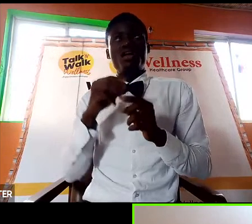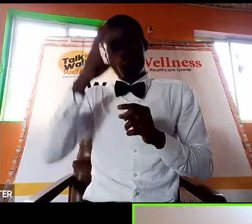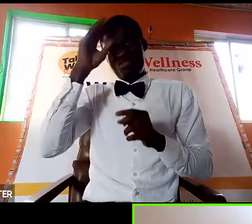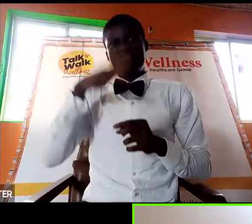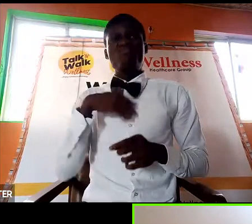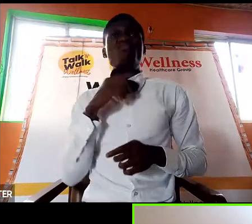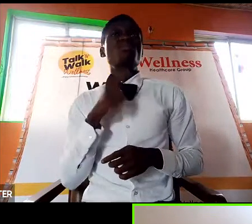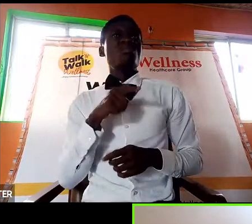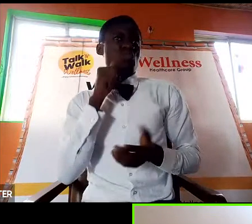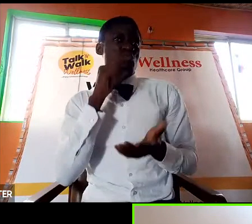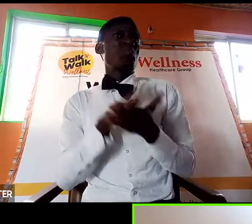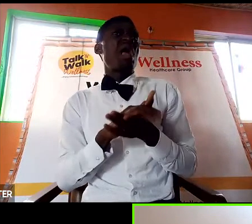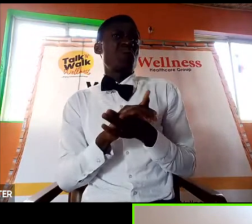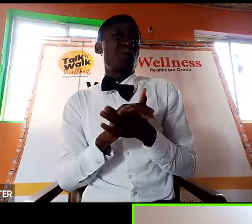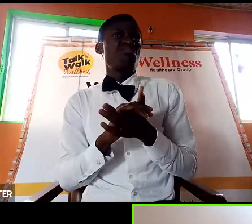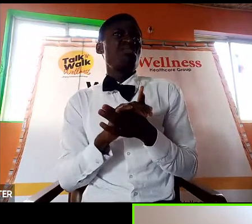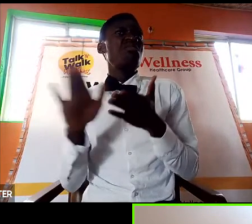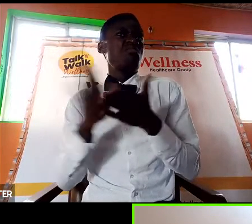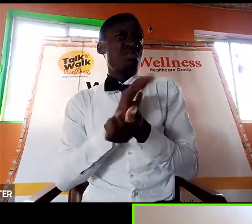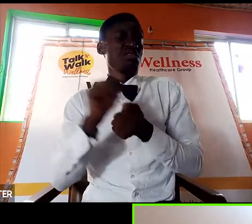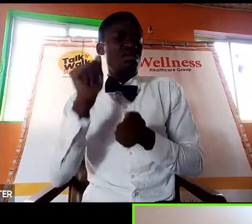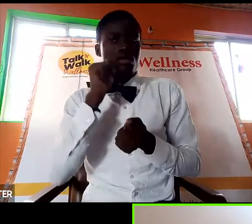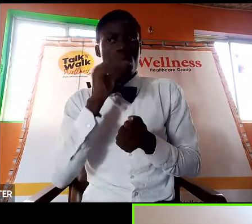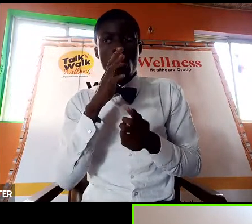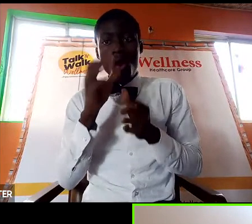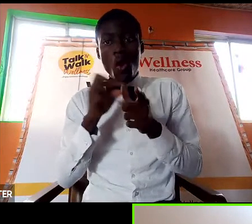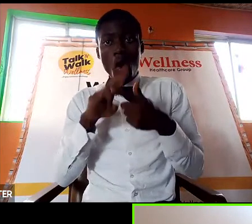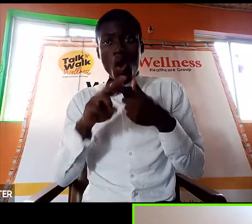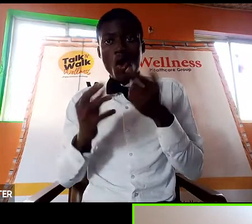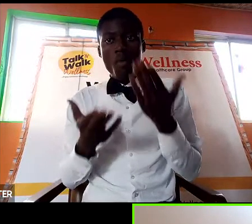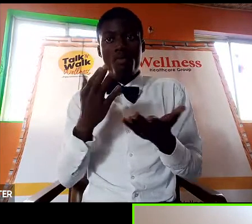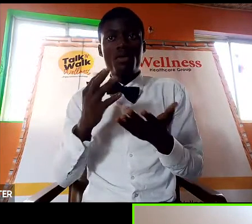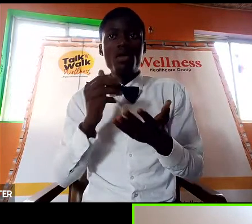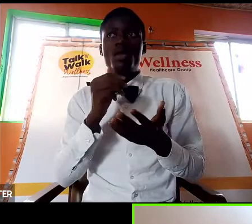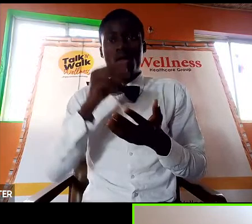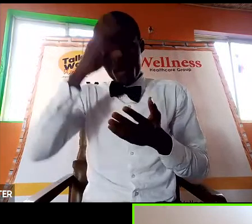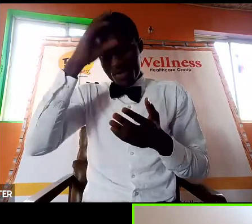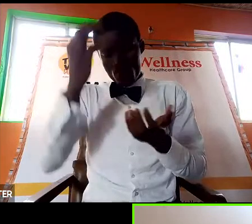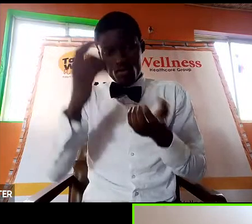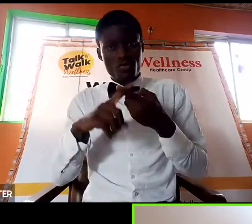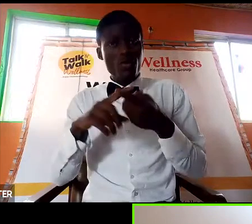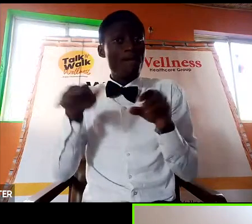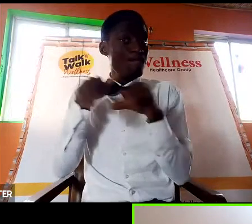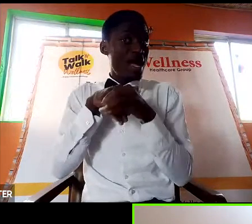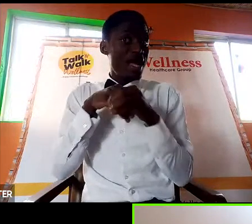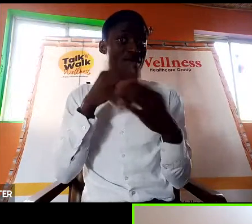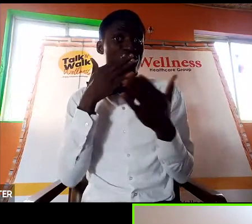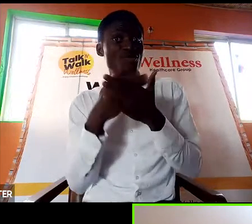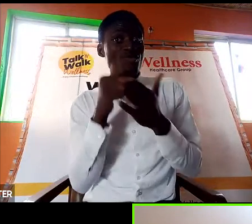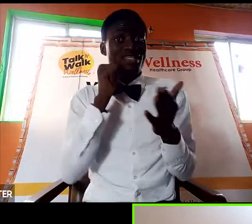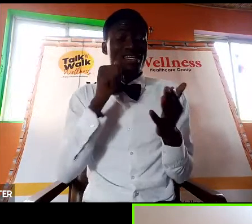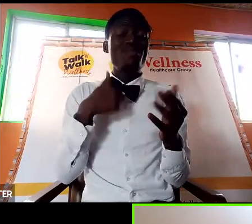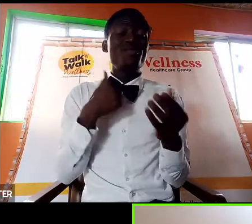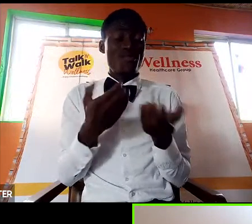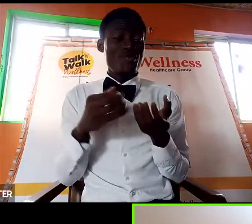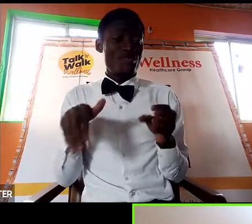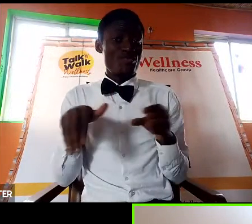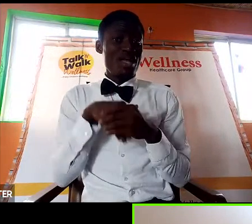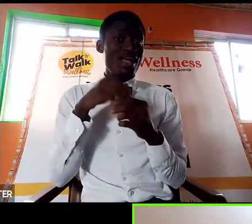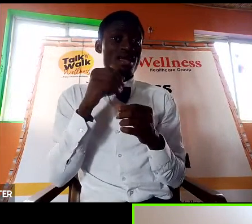to marry, and then the men want to marry a very good girl. And I normally tell women, the way men are wired